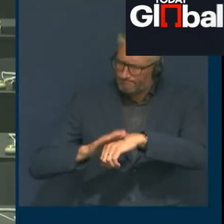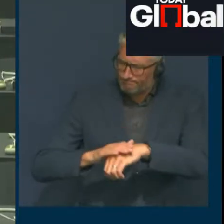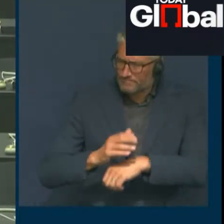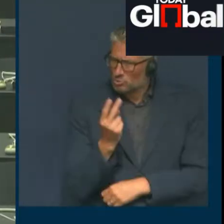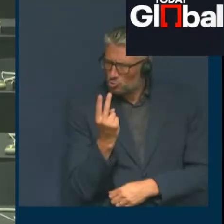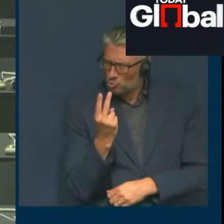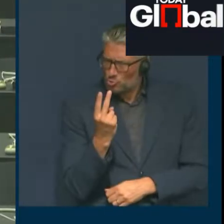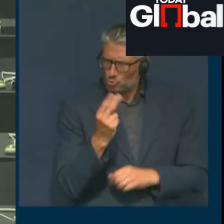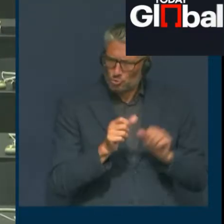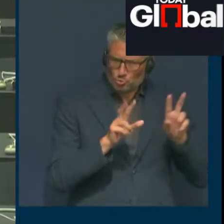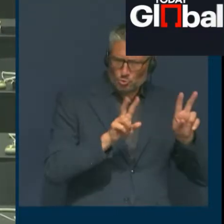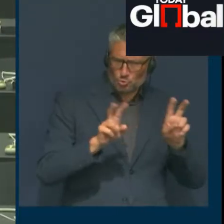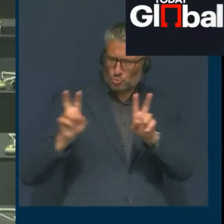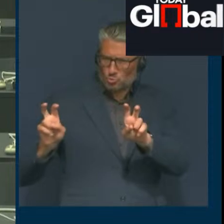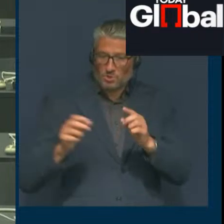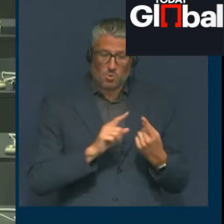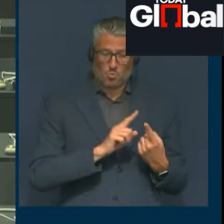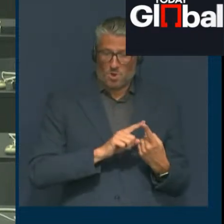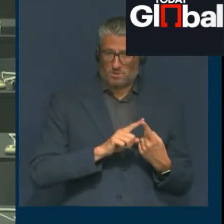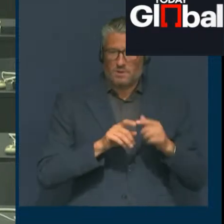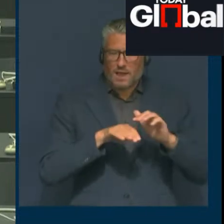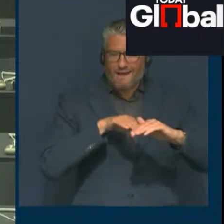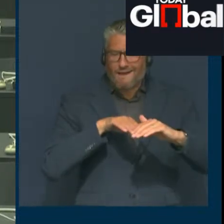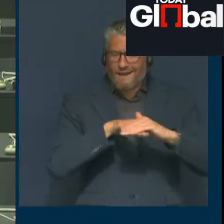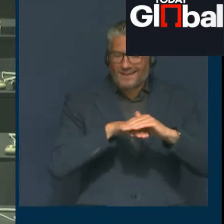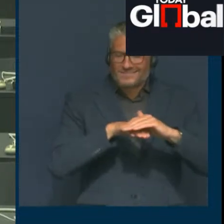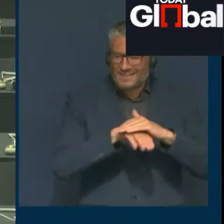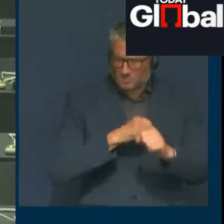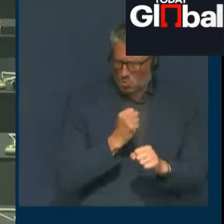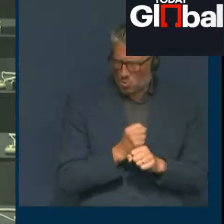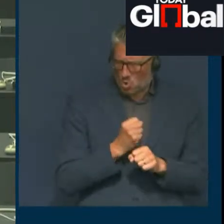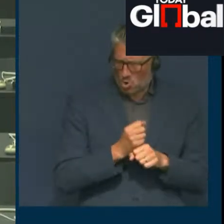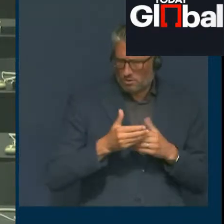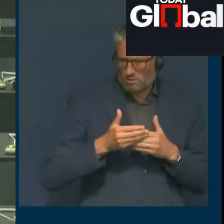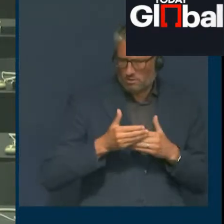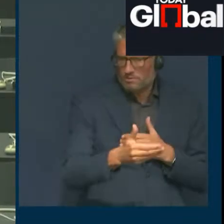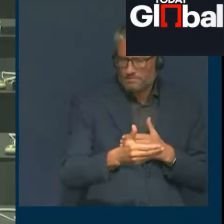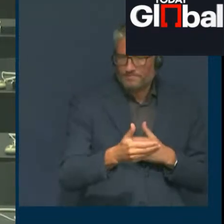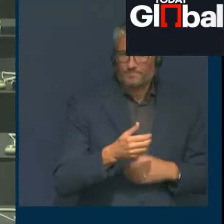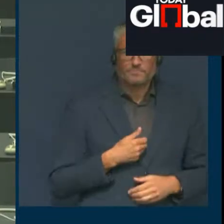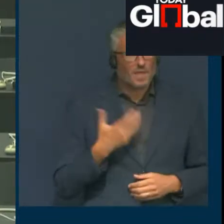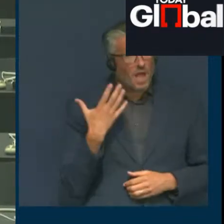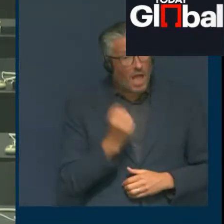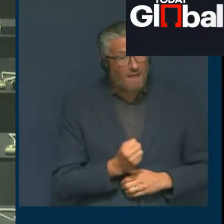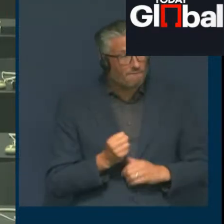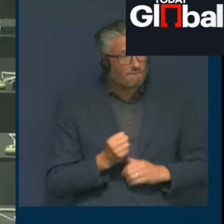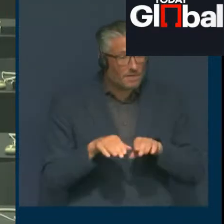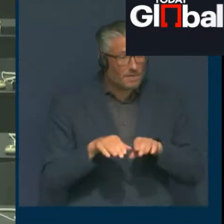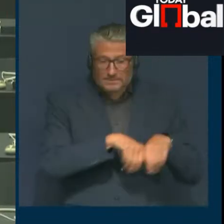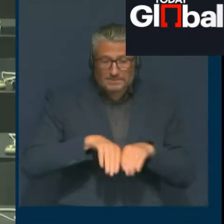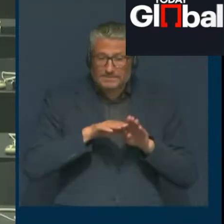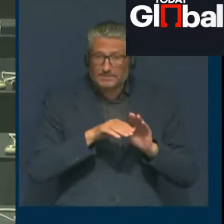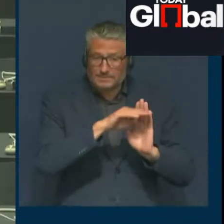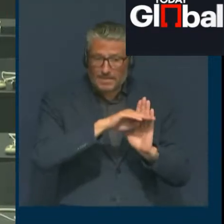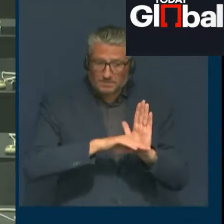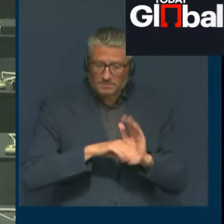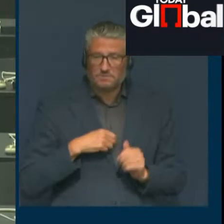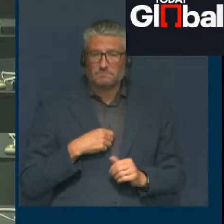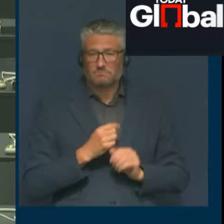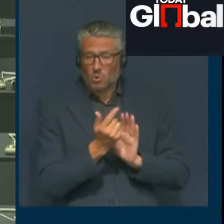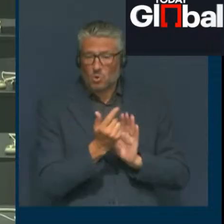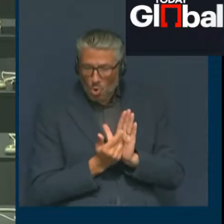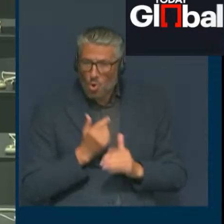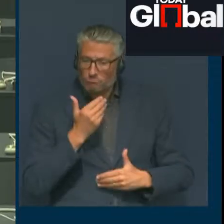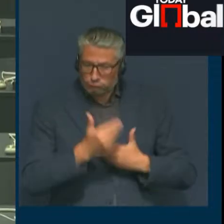out with accessibility. There are standards and very advanced legislation in this respect.